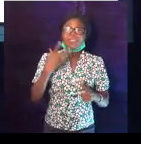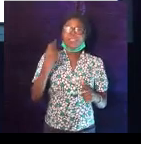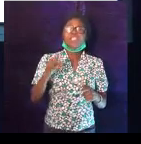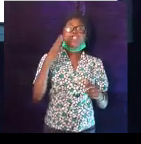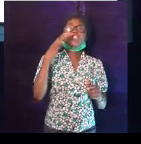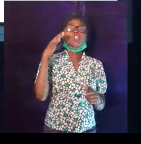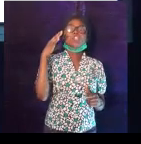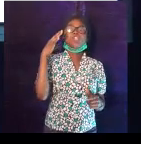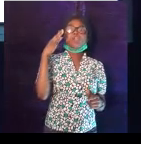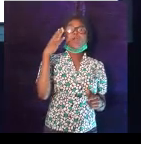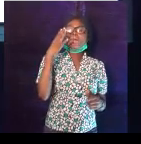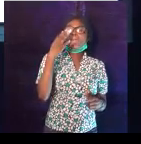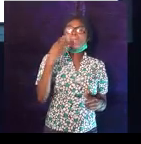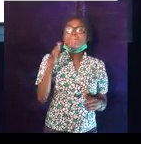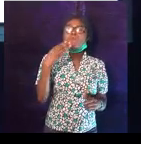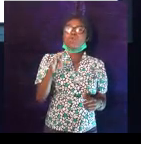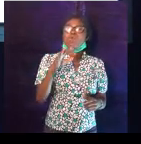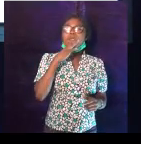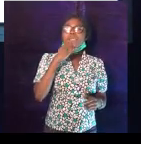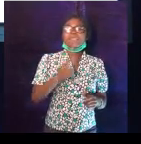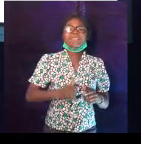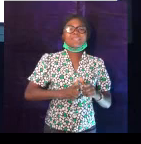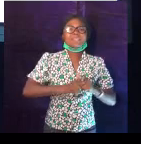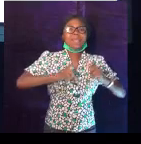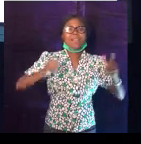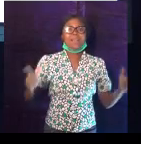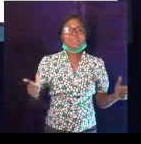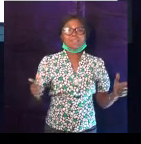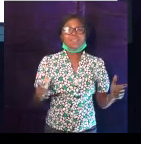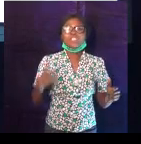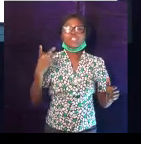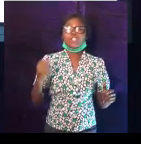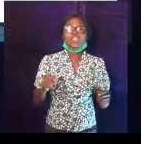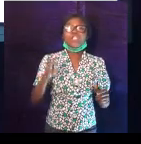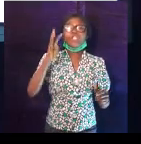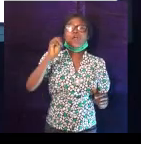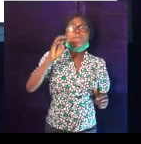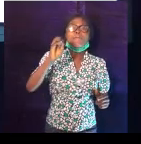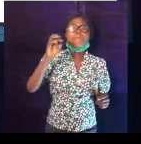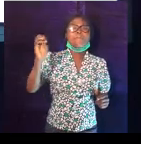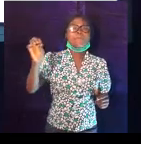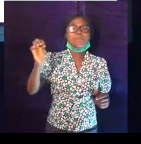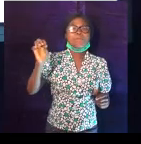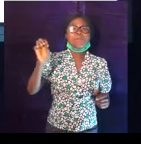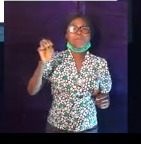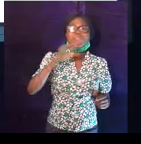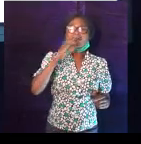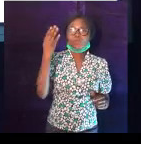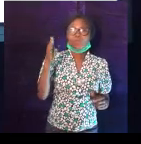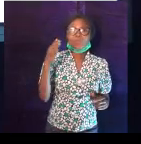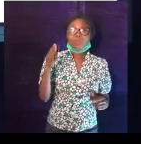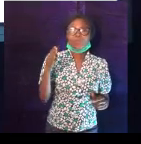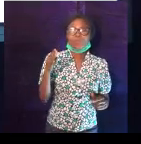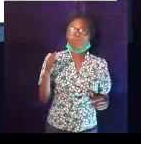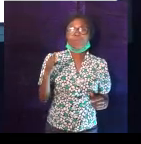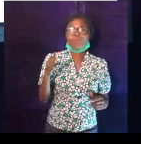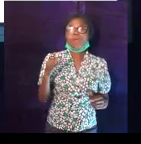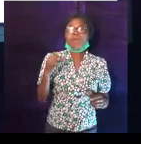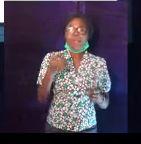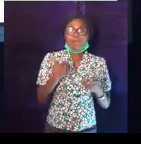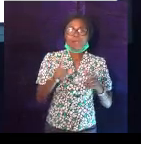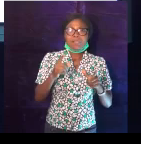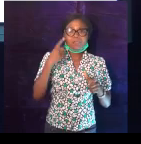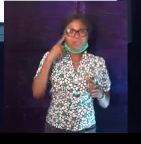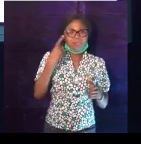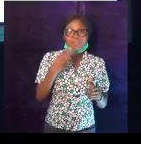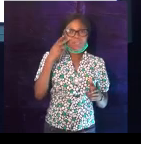see that the blue part of it is the largest, and that means that the mode is blue. So